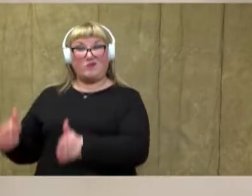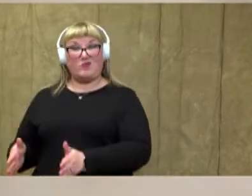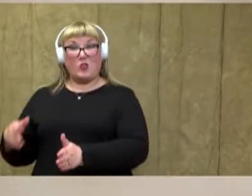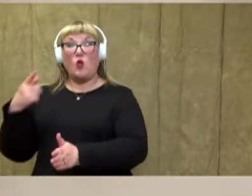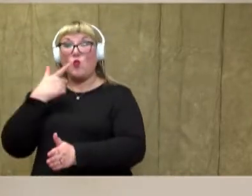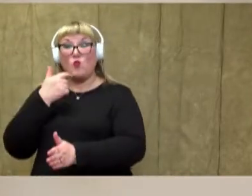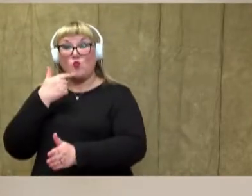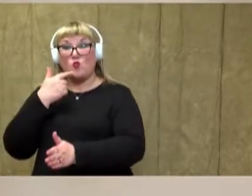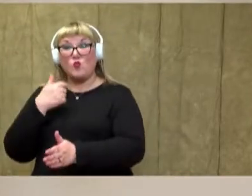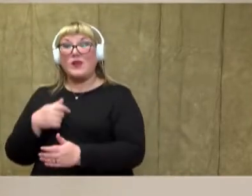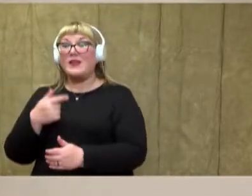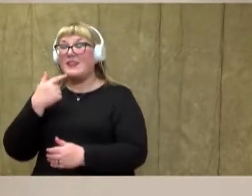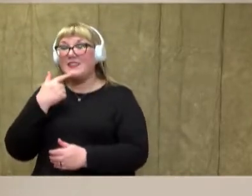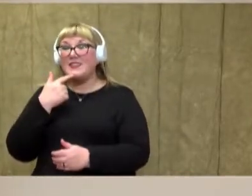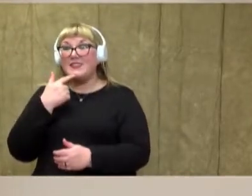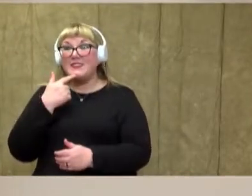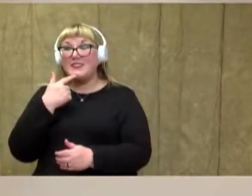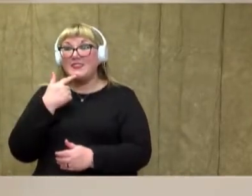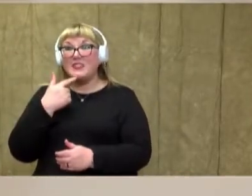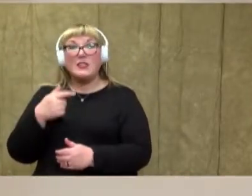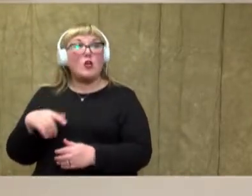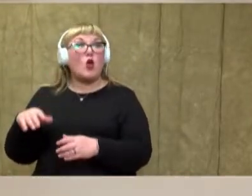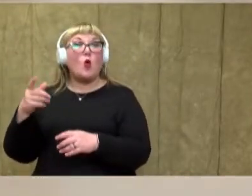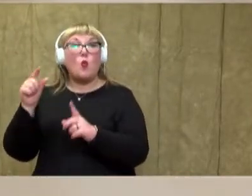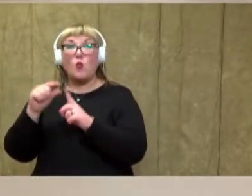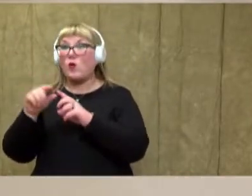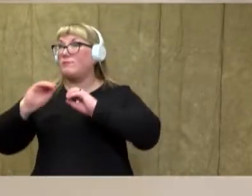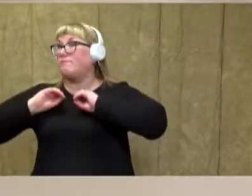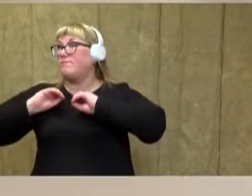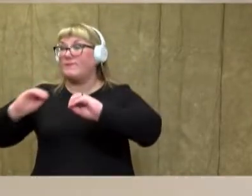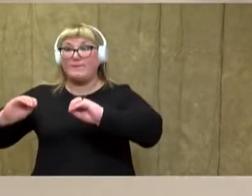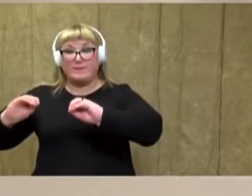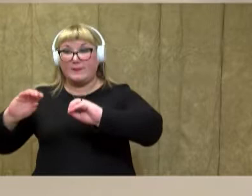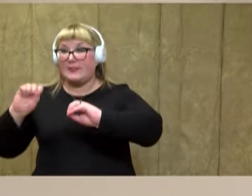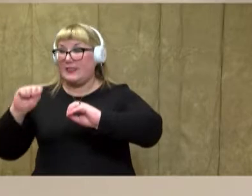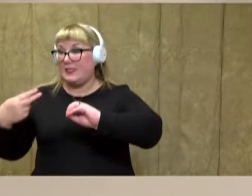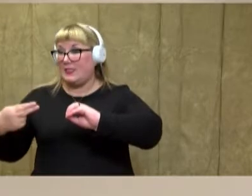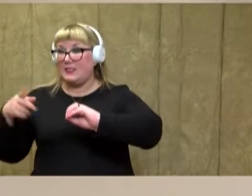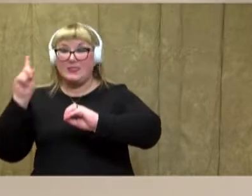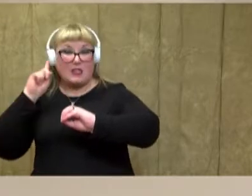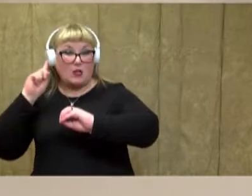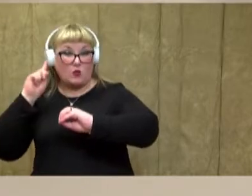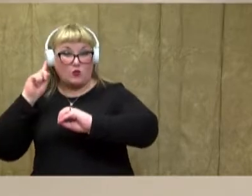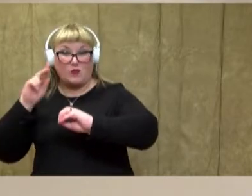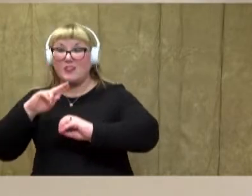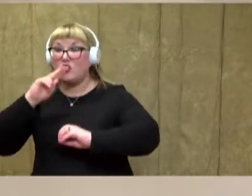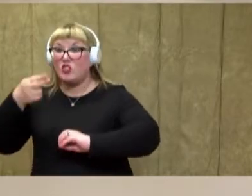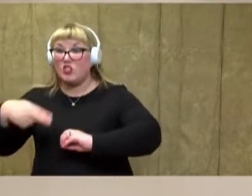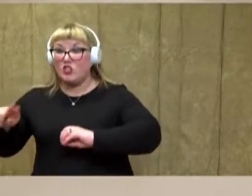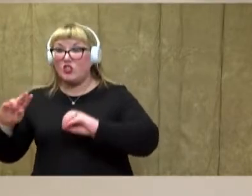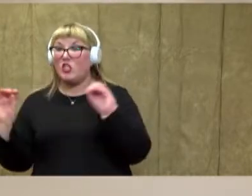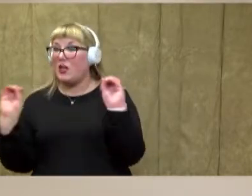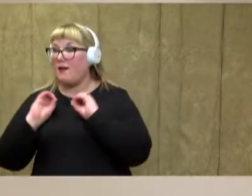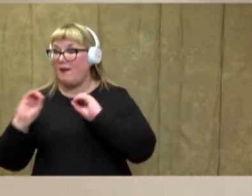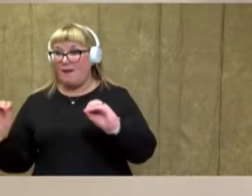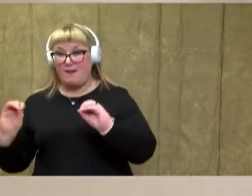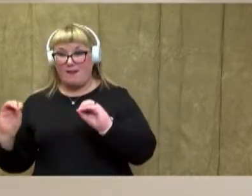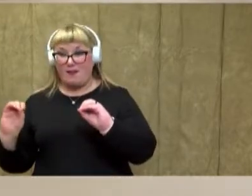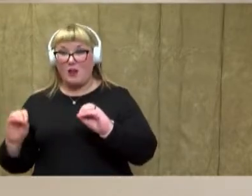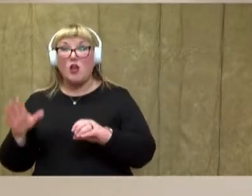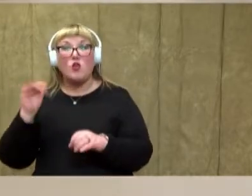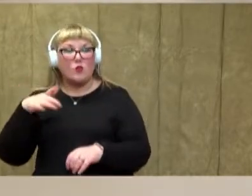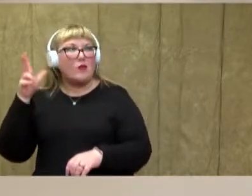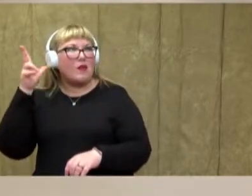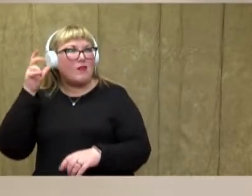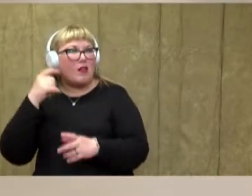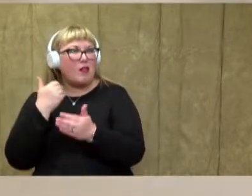be where we have words that do not have the SH sound in them. So we'll have to really listen